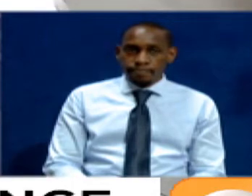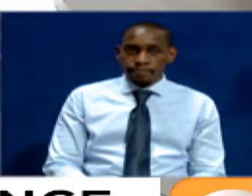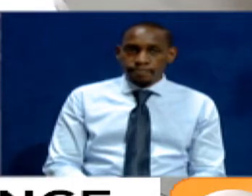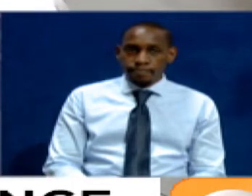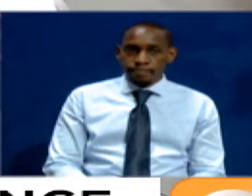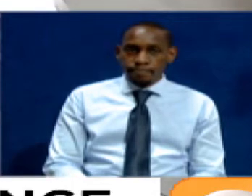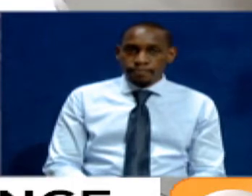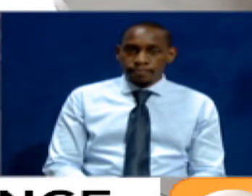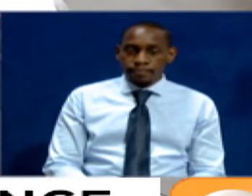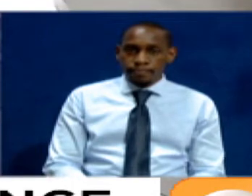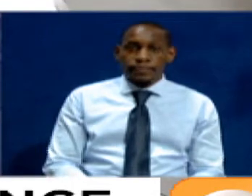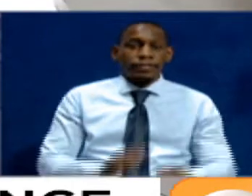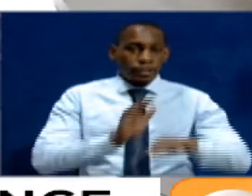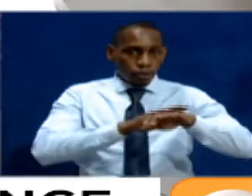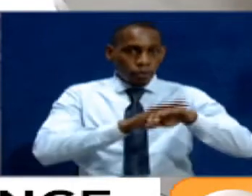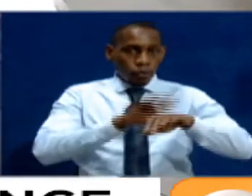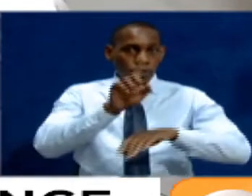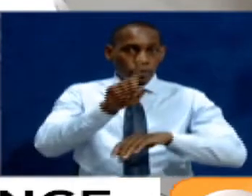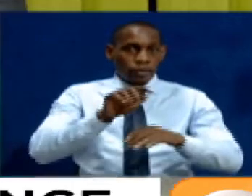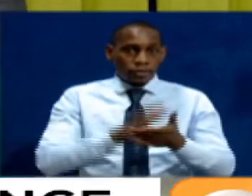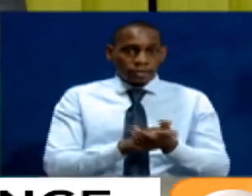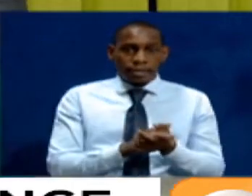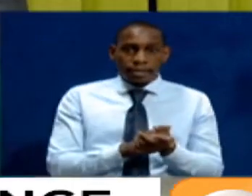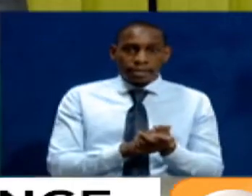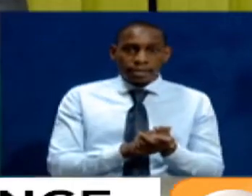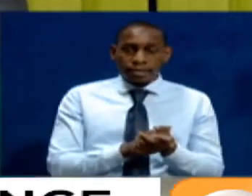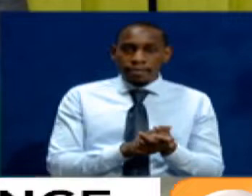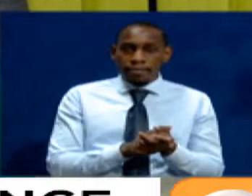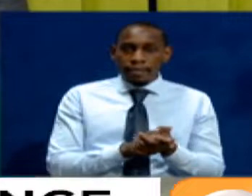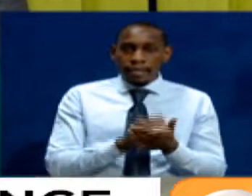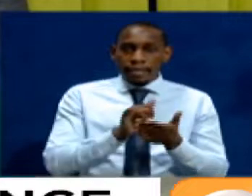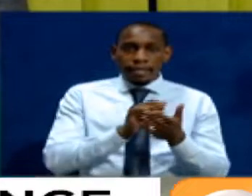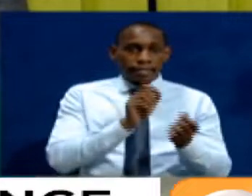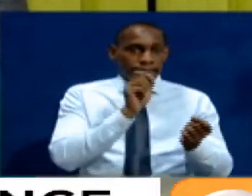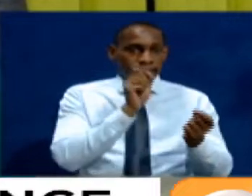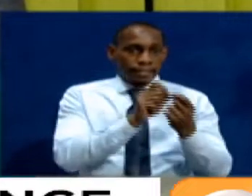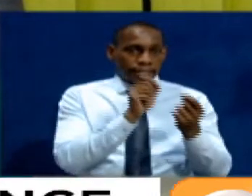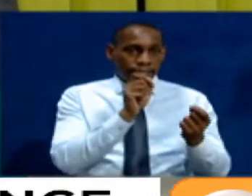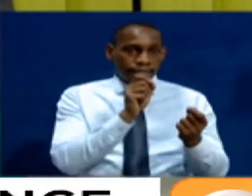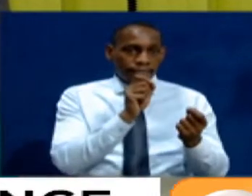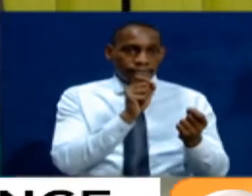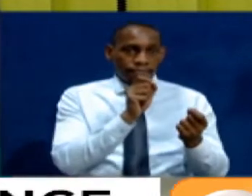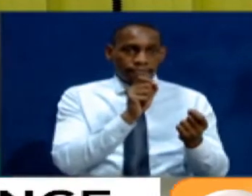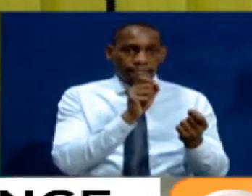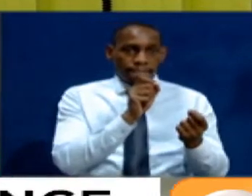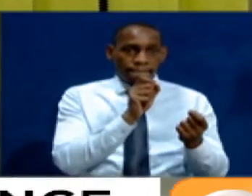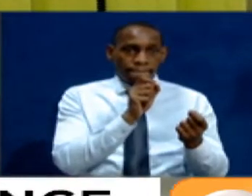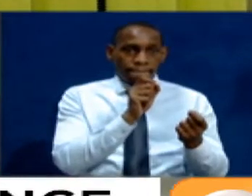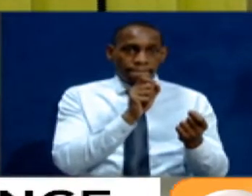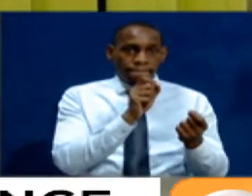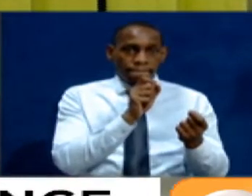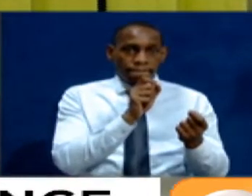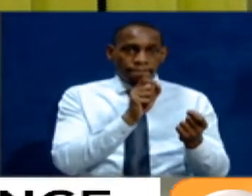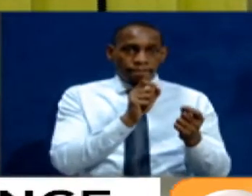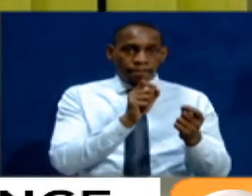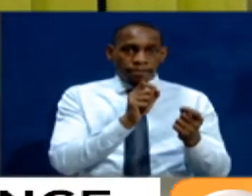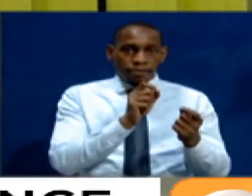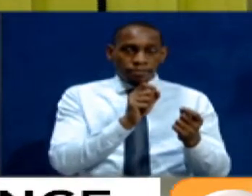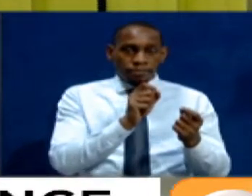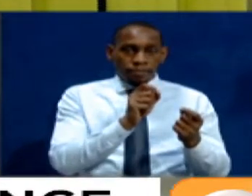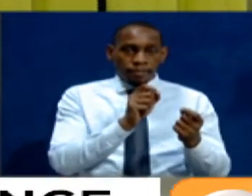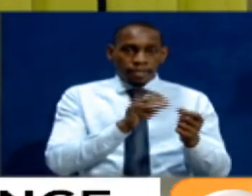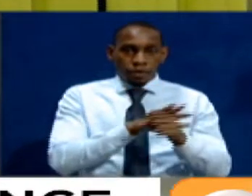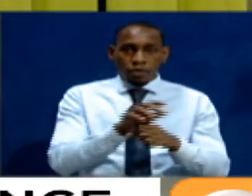No, Jeff, that's a good question, but the tests that check for COVID are